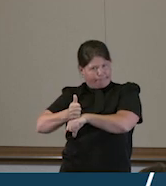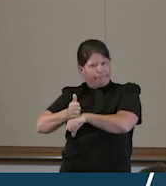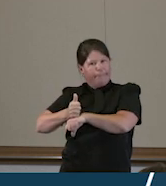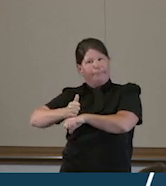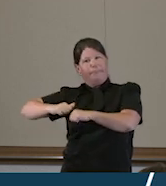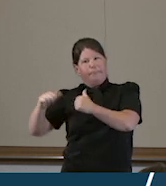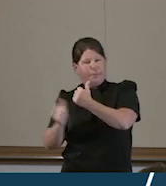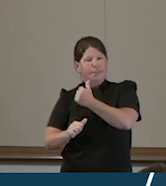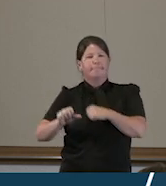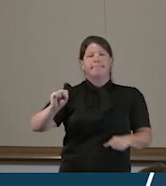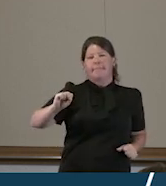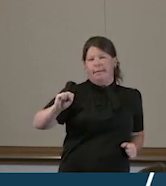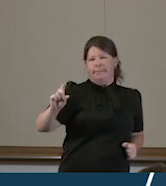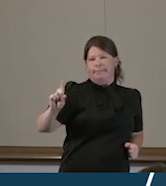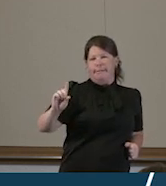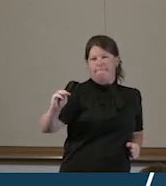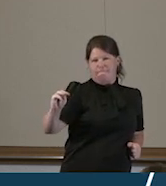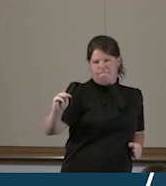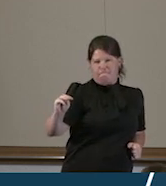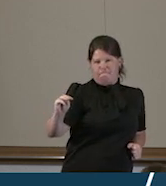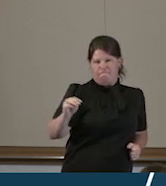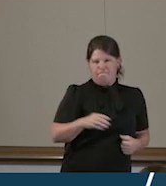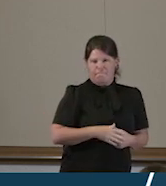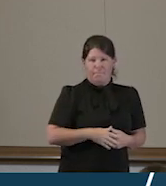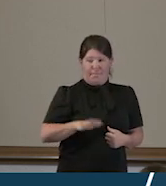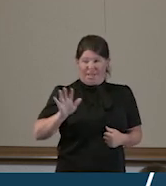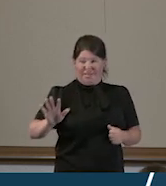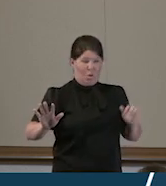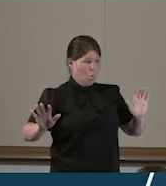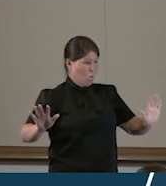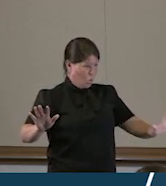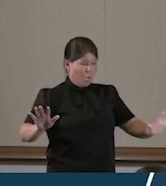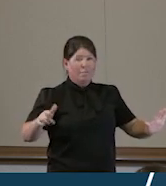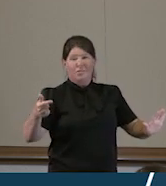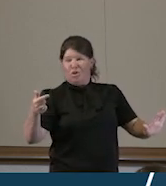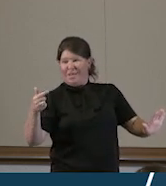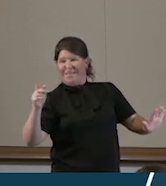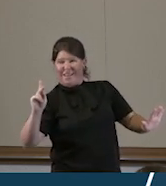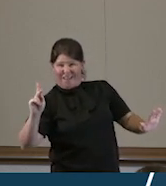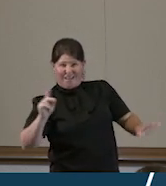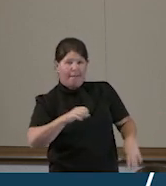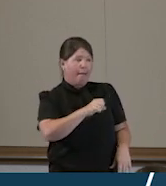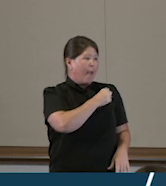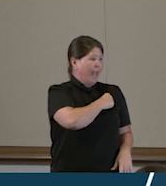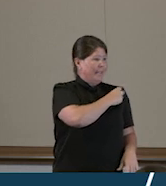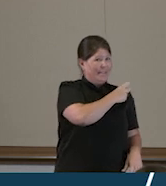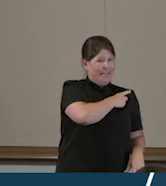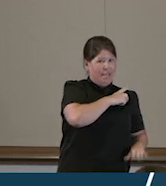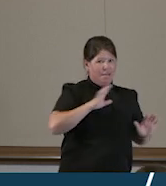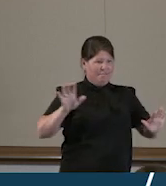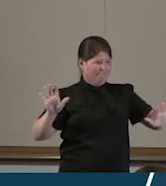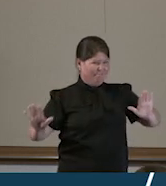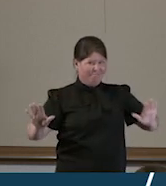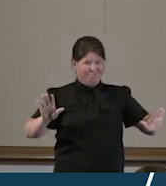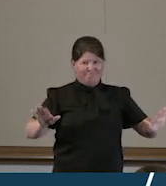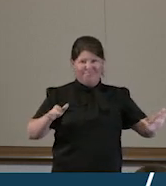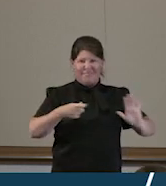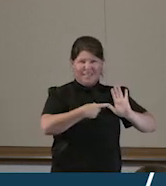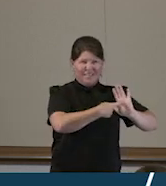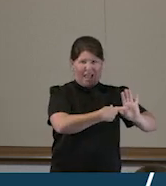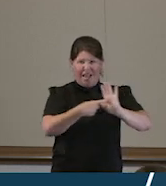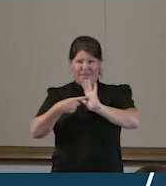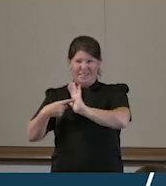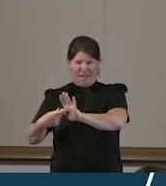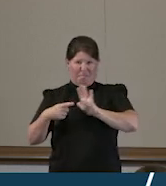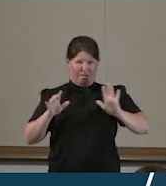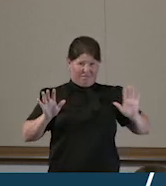agreement. So those are two drastically different examples of